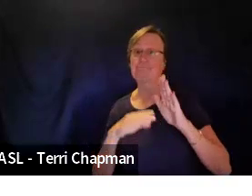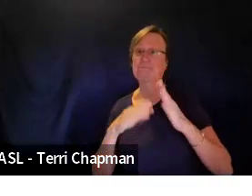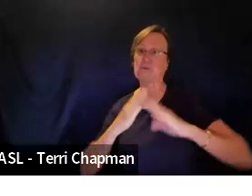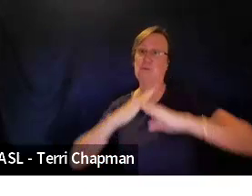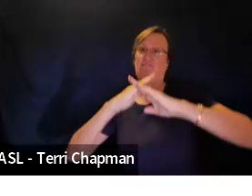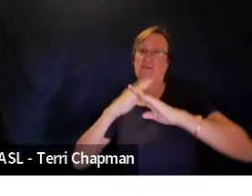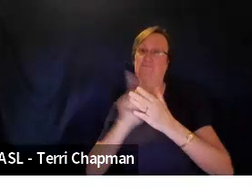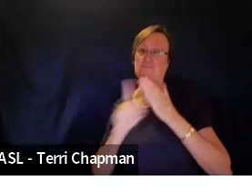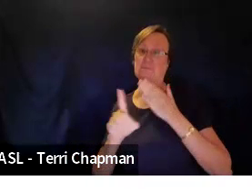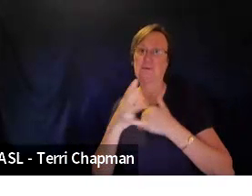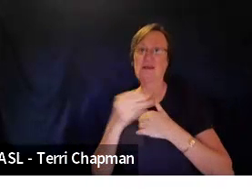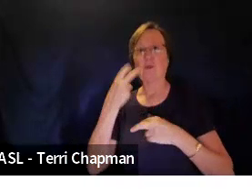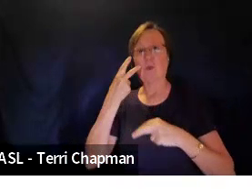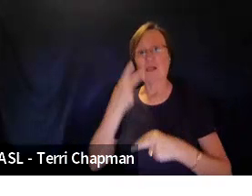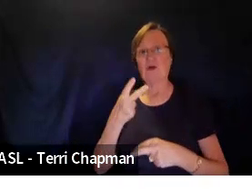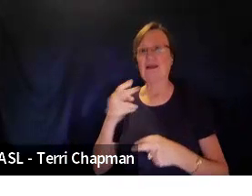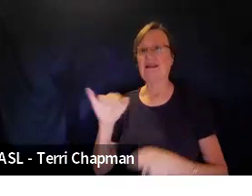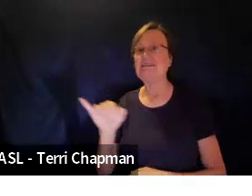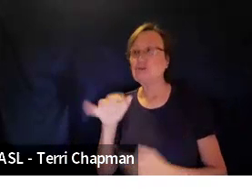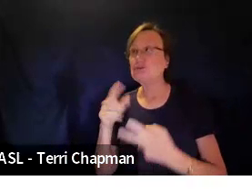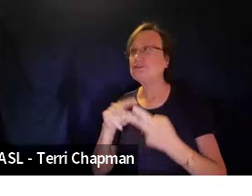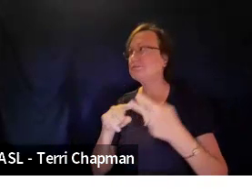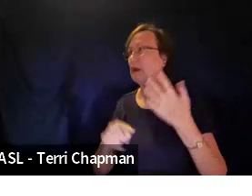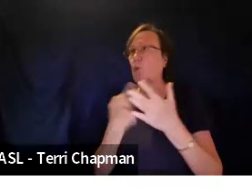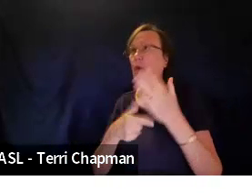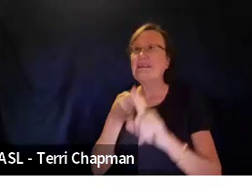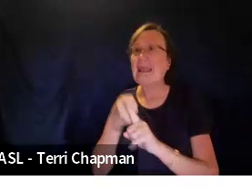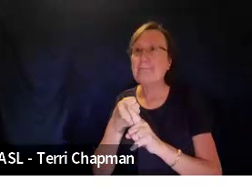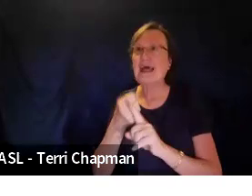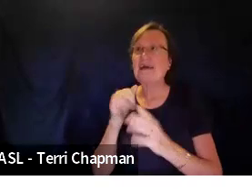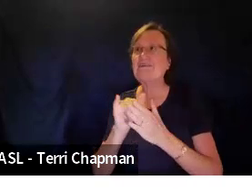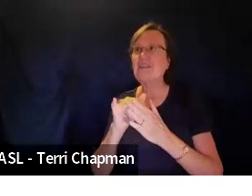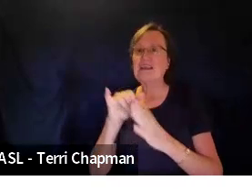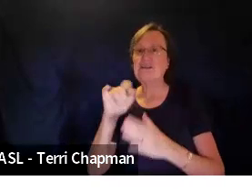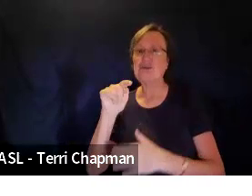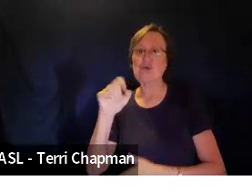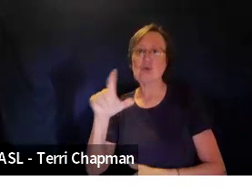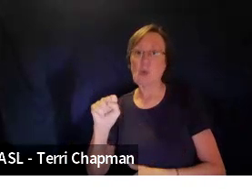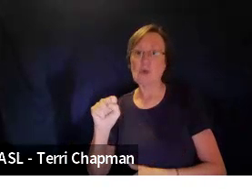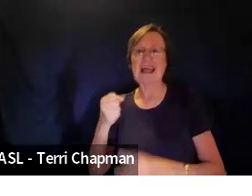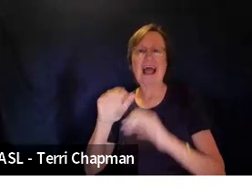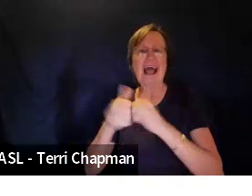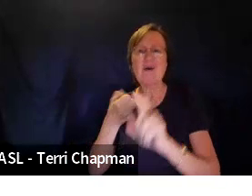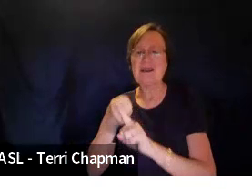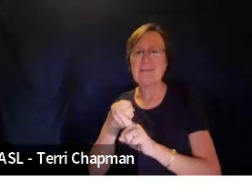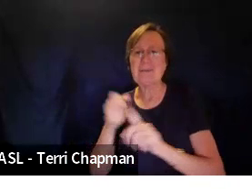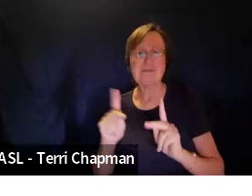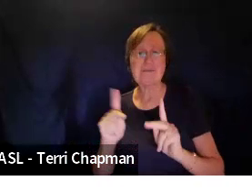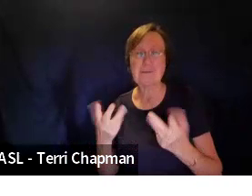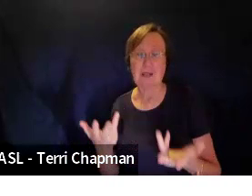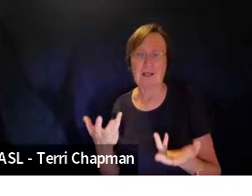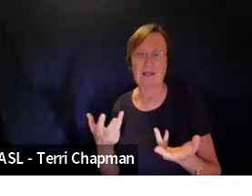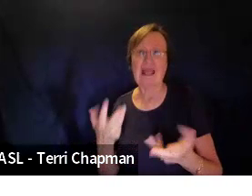assurance labs and other things. We're looking at what is the impact of these tools on people. And then maintaining a list of